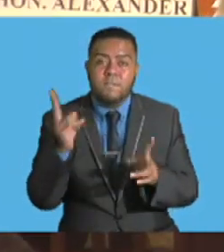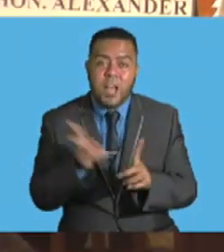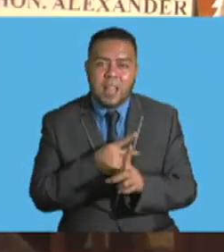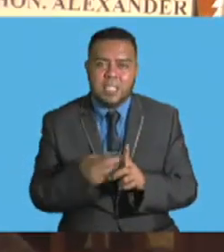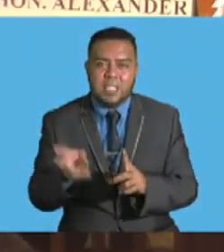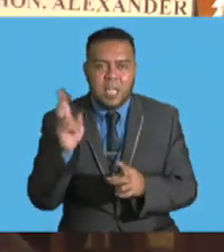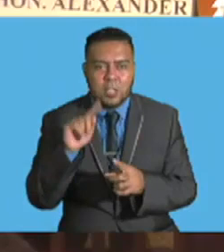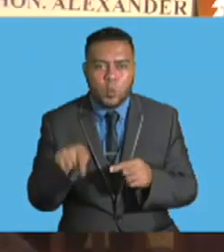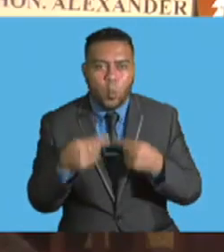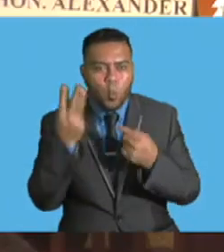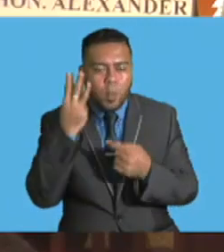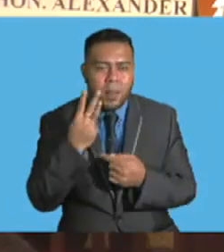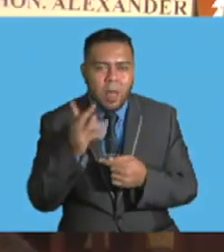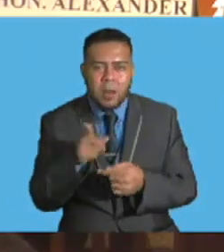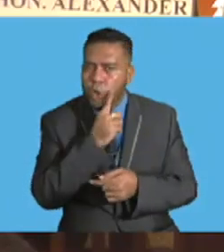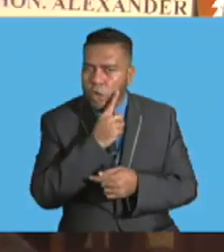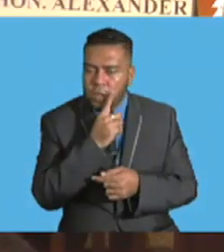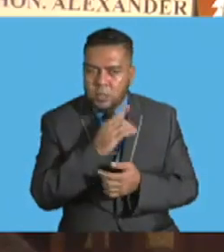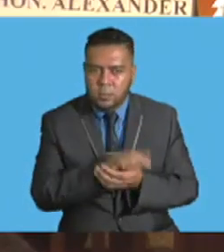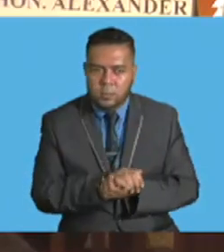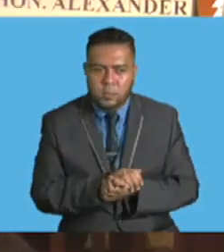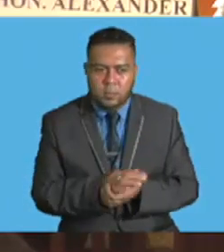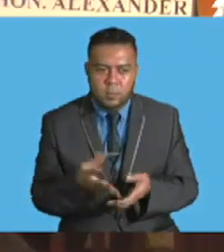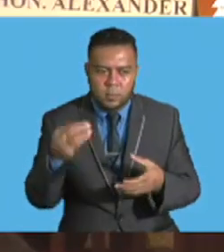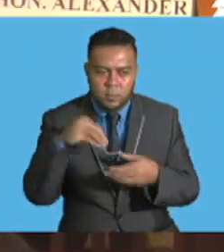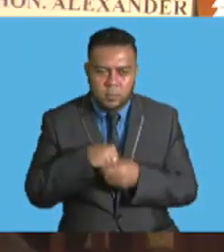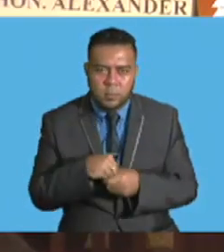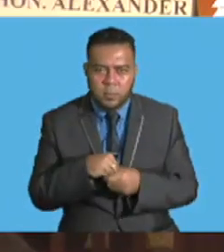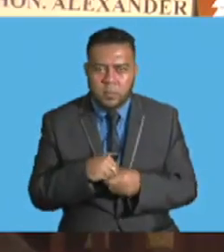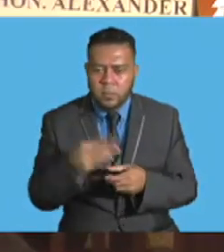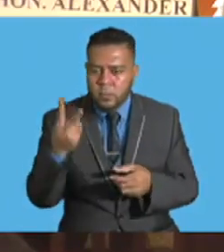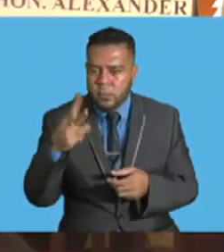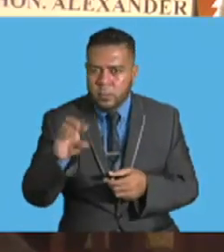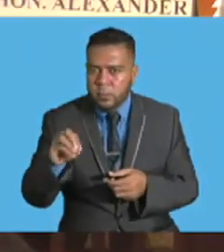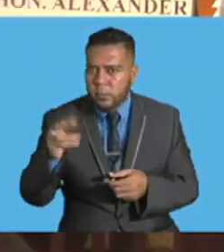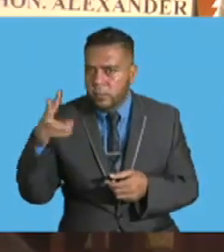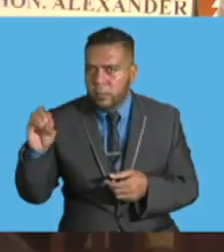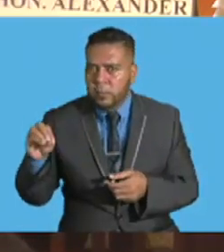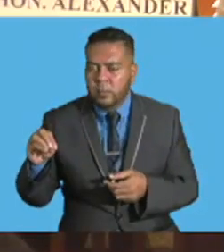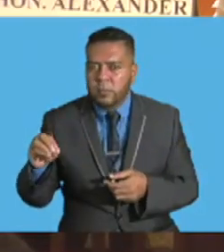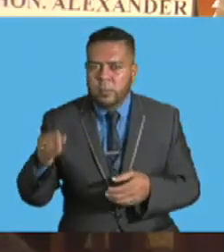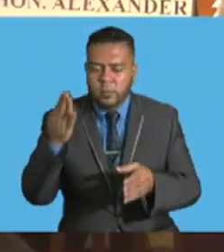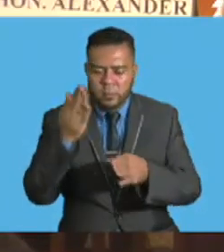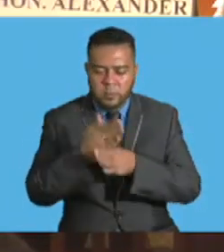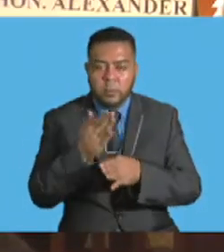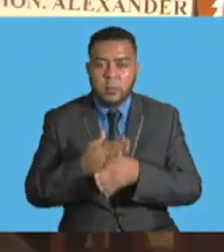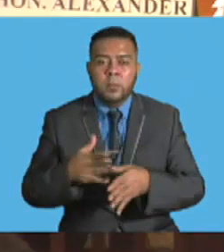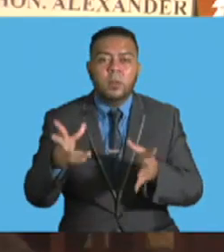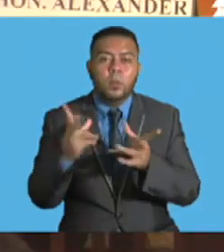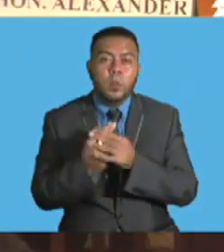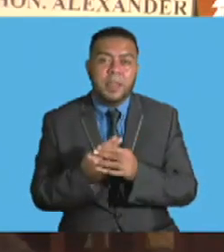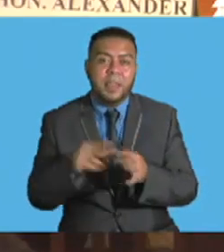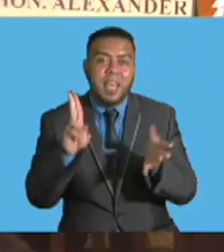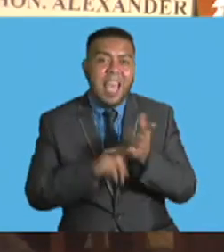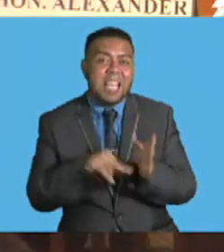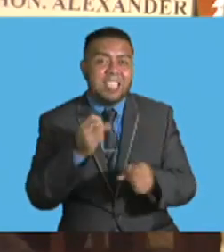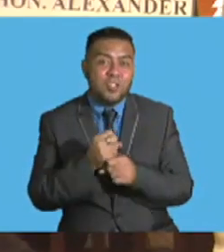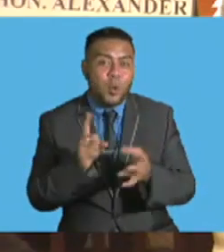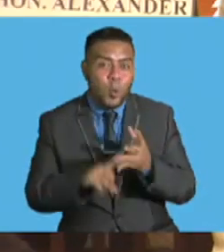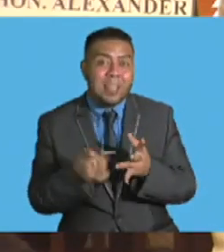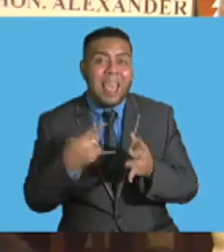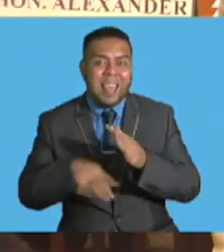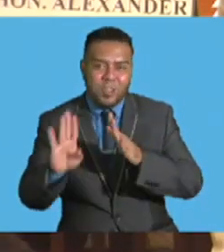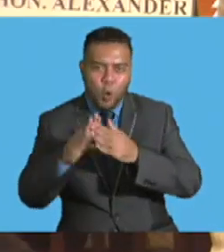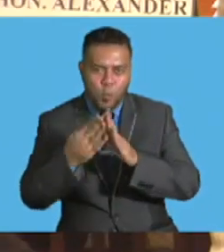women and girls, and we're targeting to bring this out in 2020, working again with the non-government sector and community